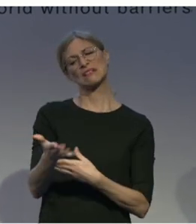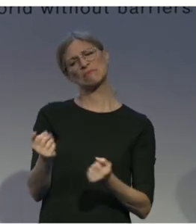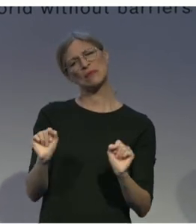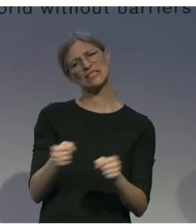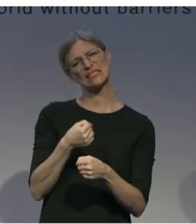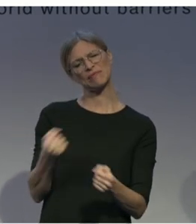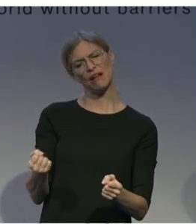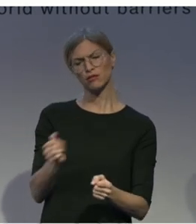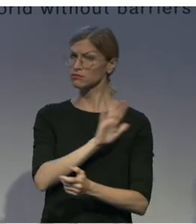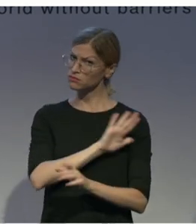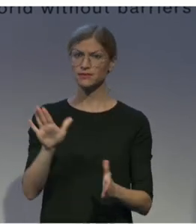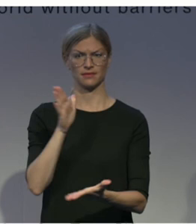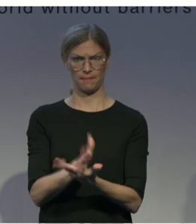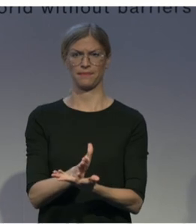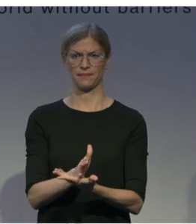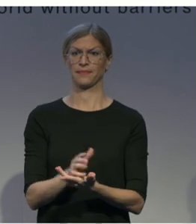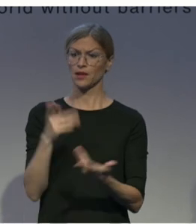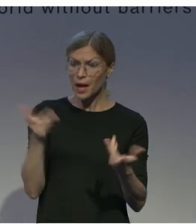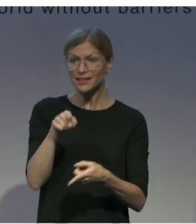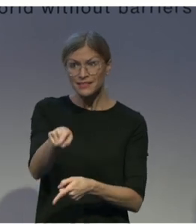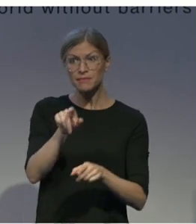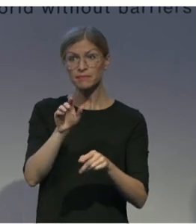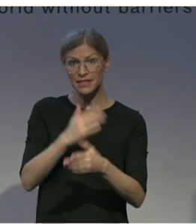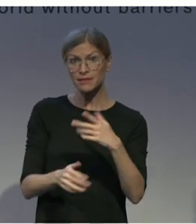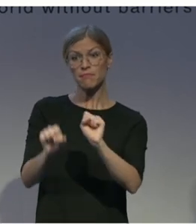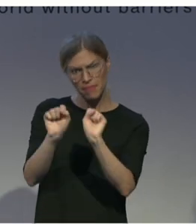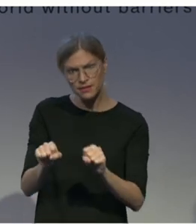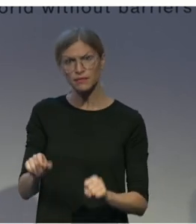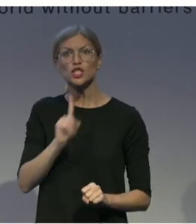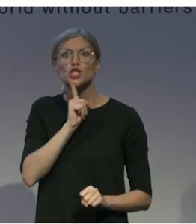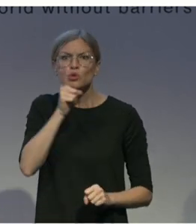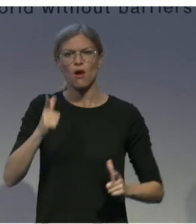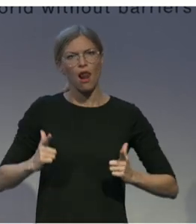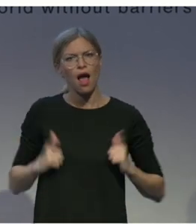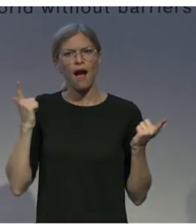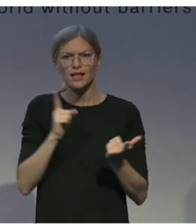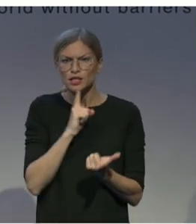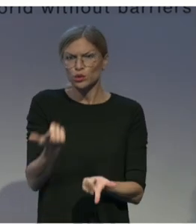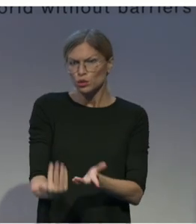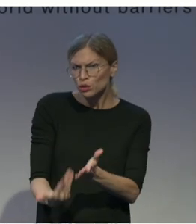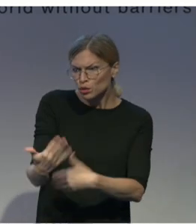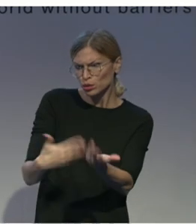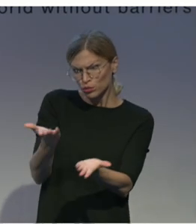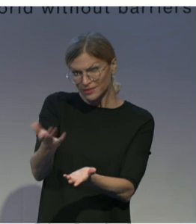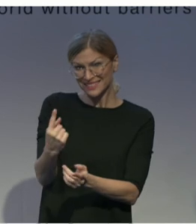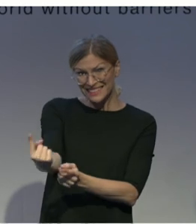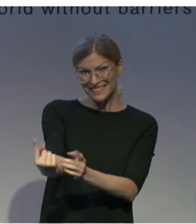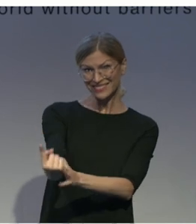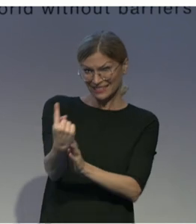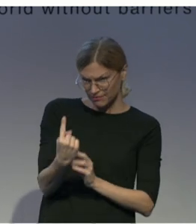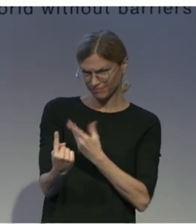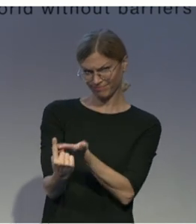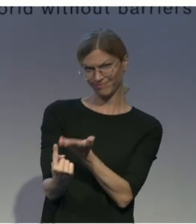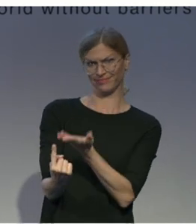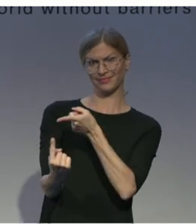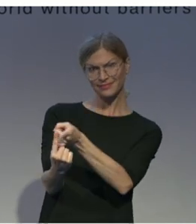The reality, though, as we work with people from a self-representation, self-advocate perspective, is many of